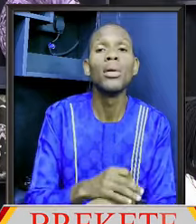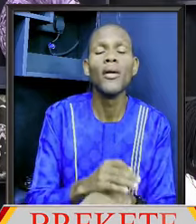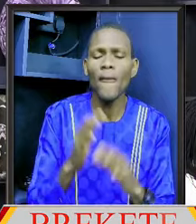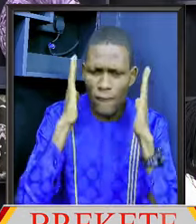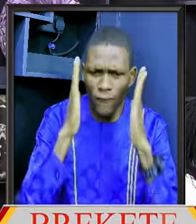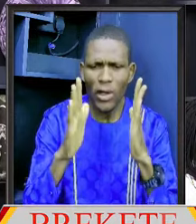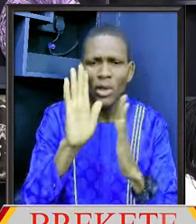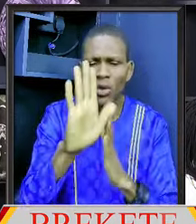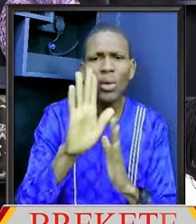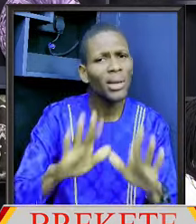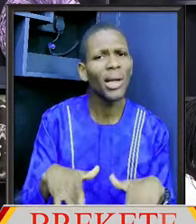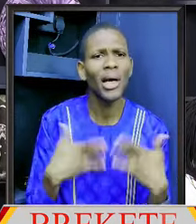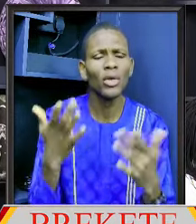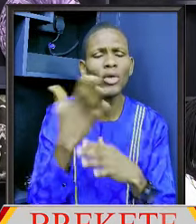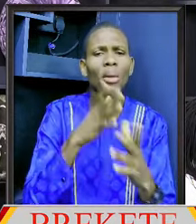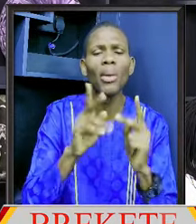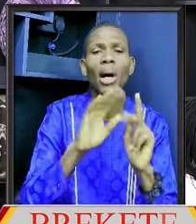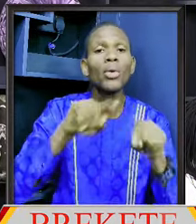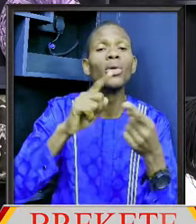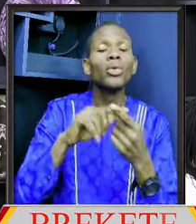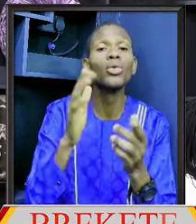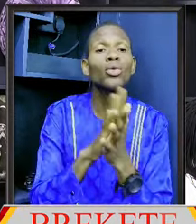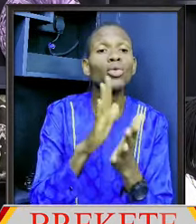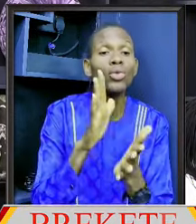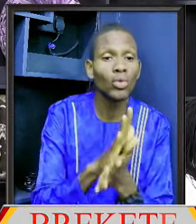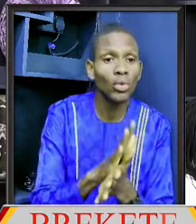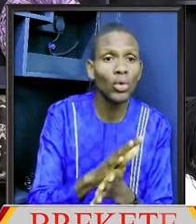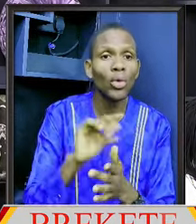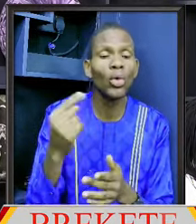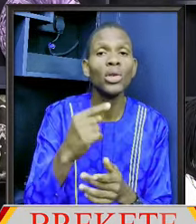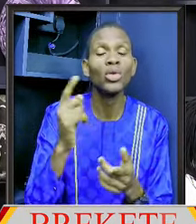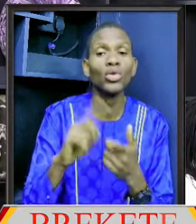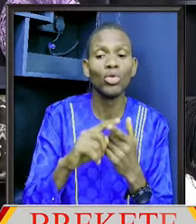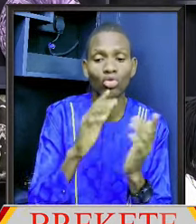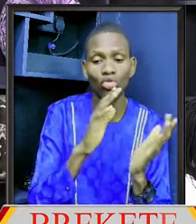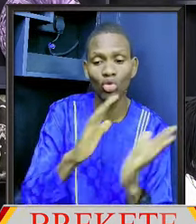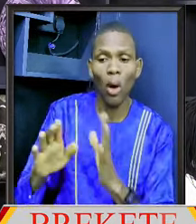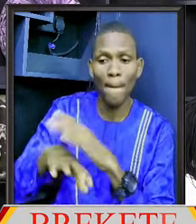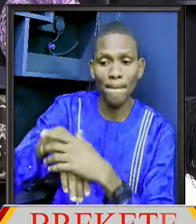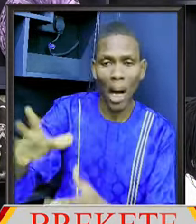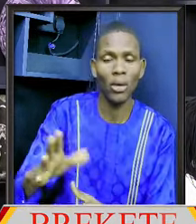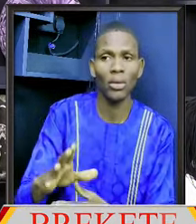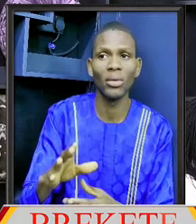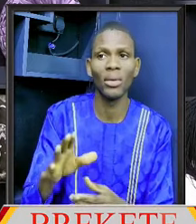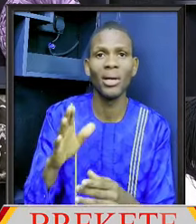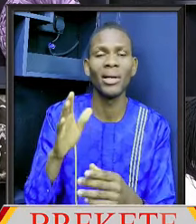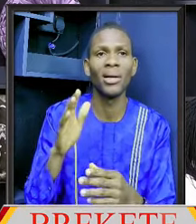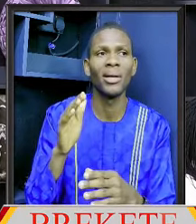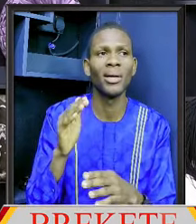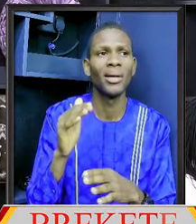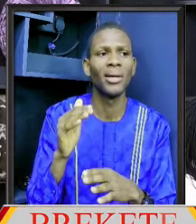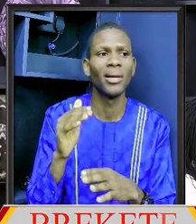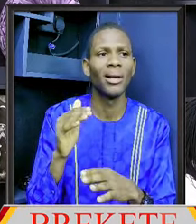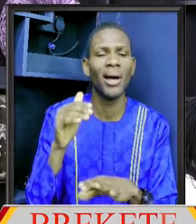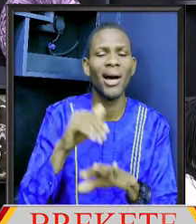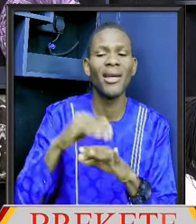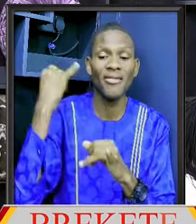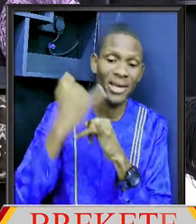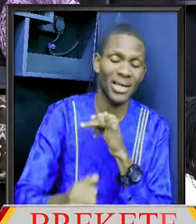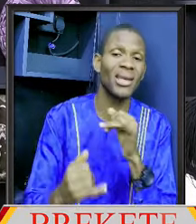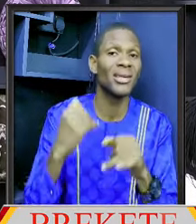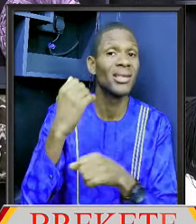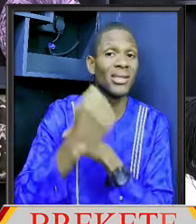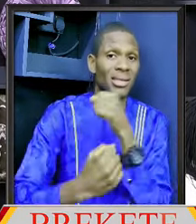Face your life. Some people are going to school only to drop out at the final